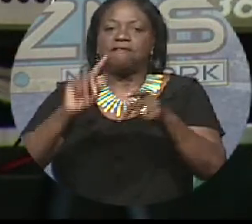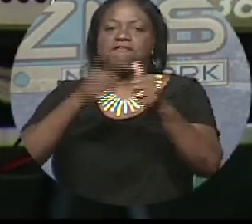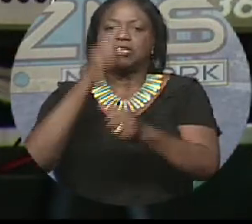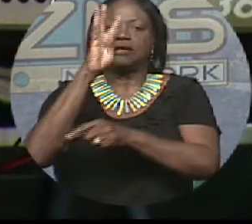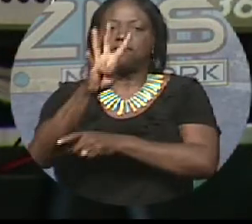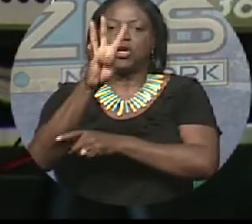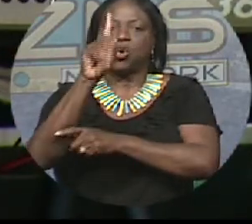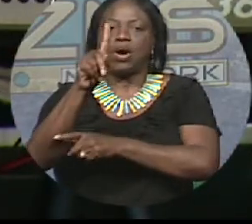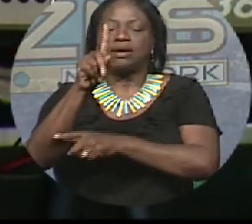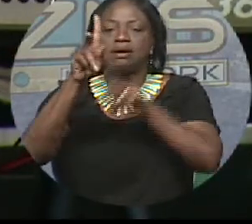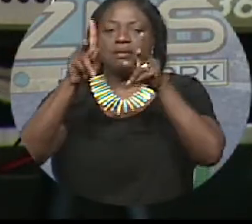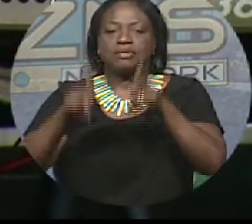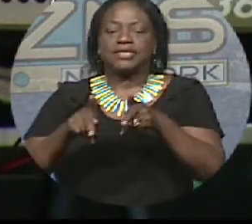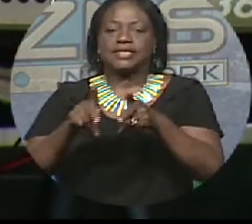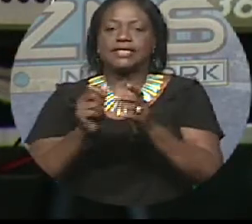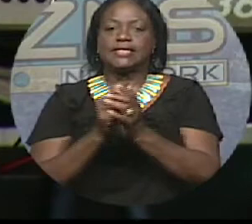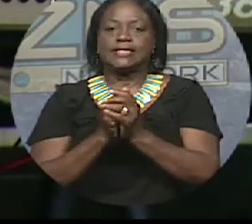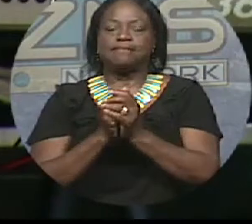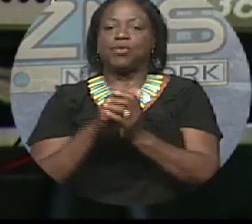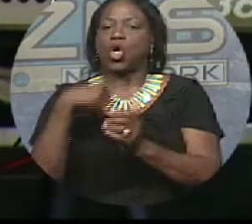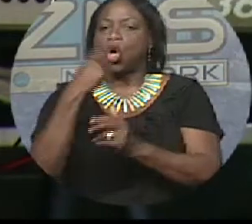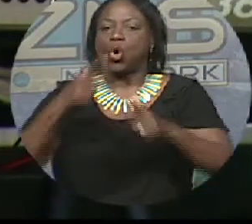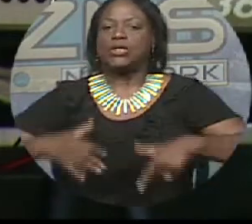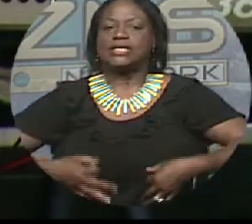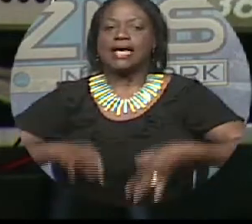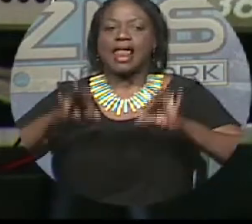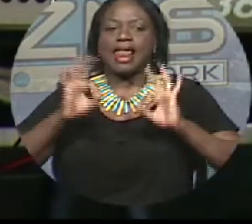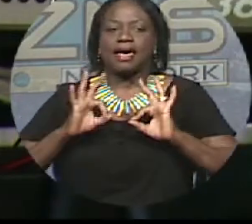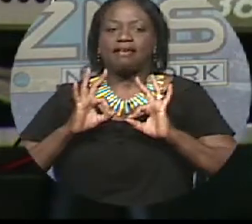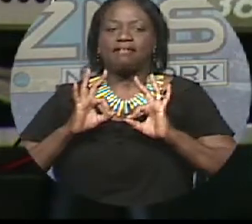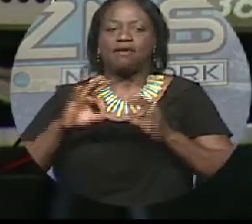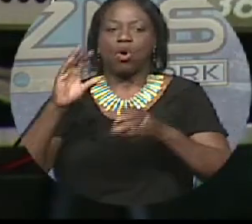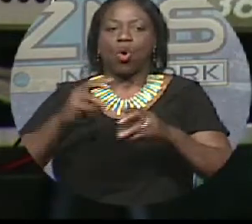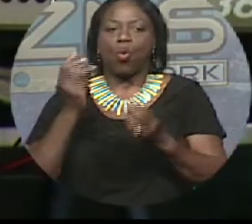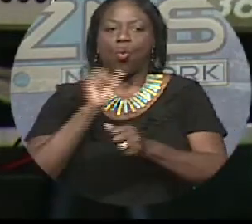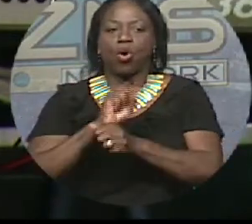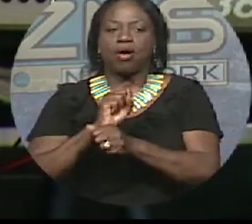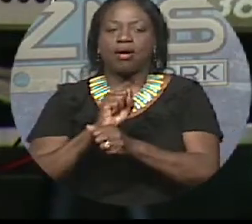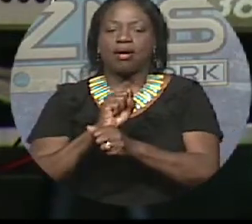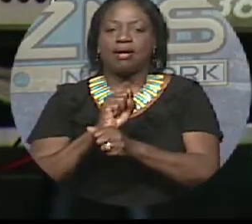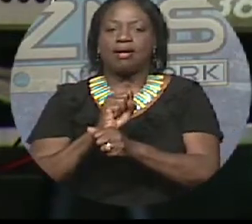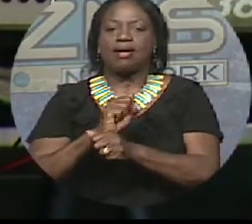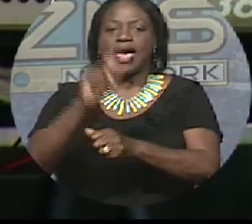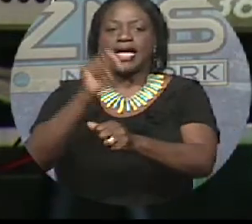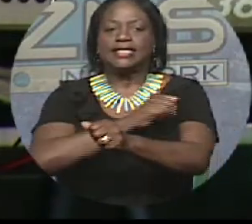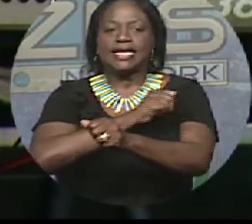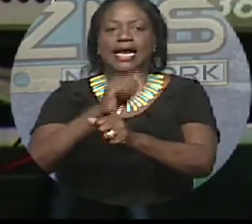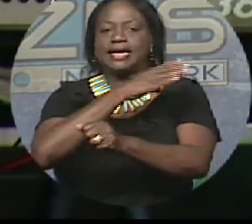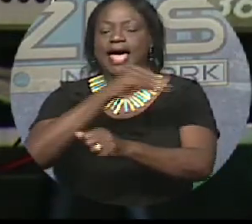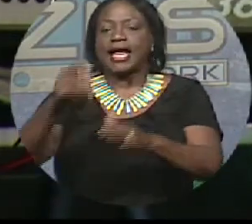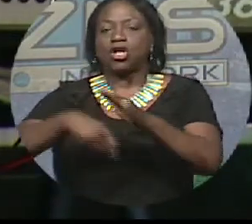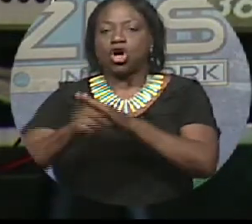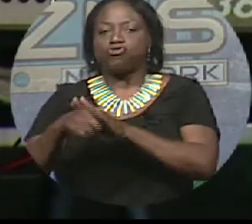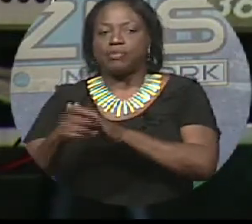41 personalities whose life, work, talent, and